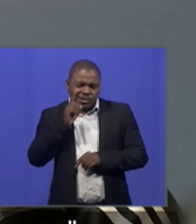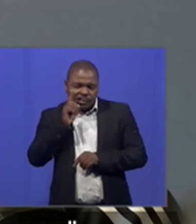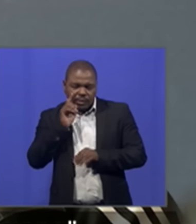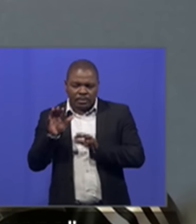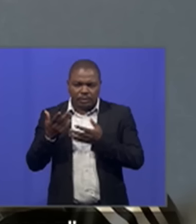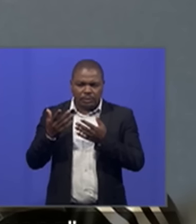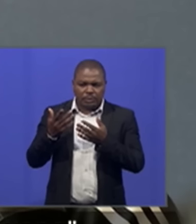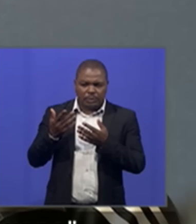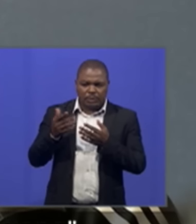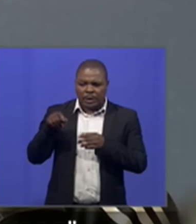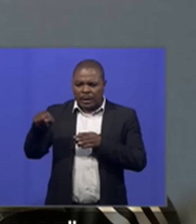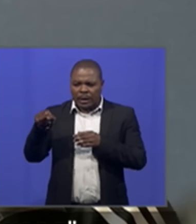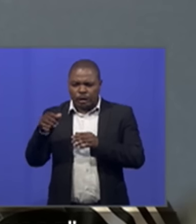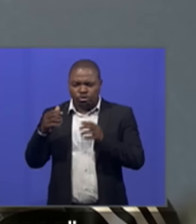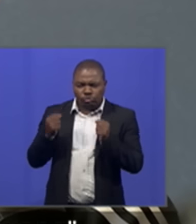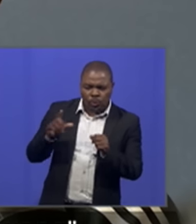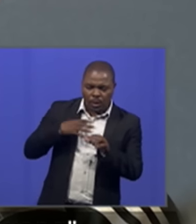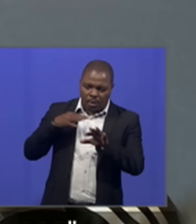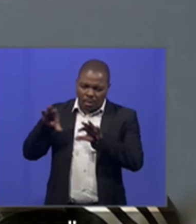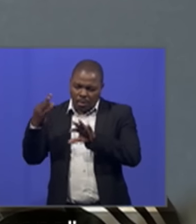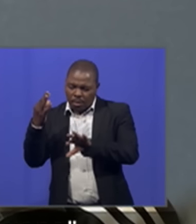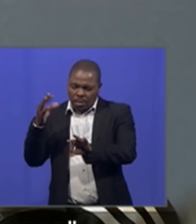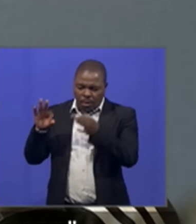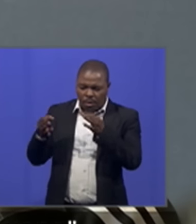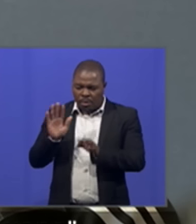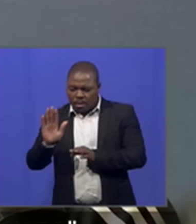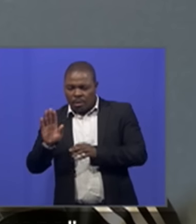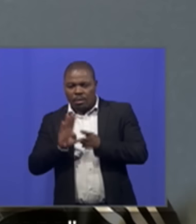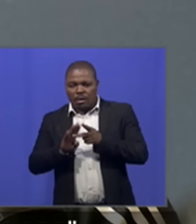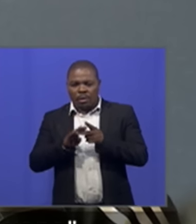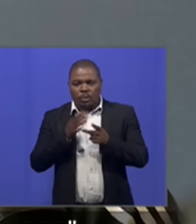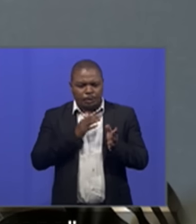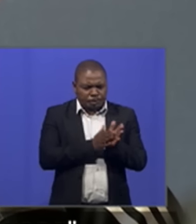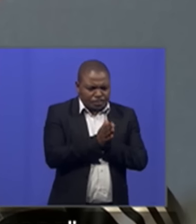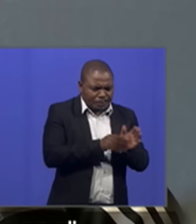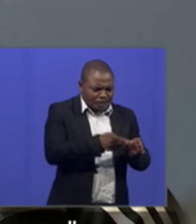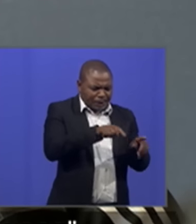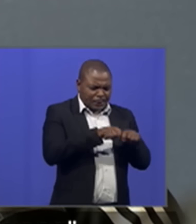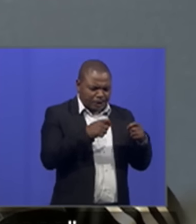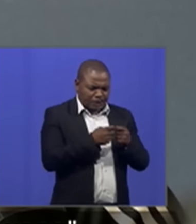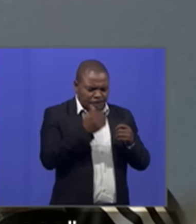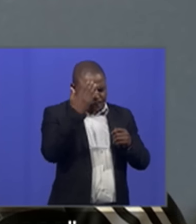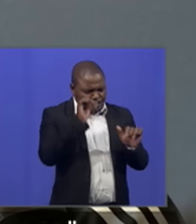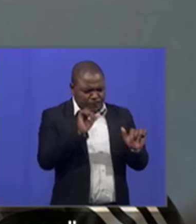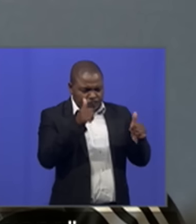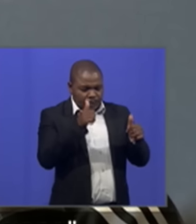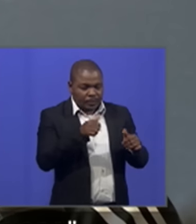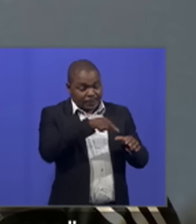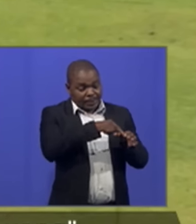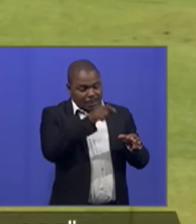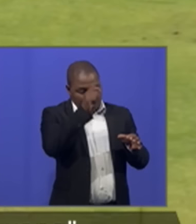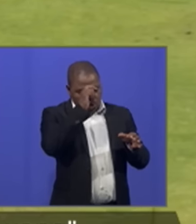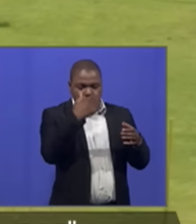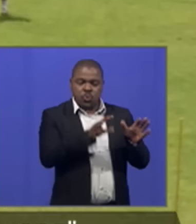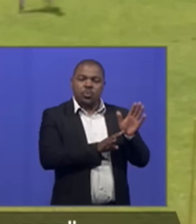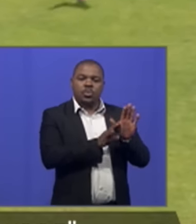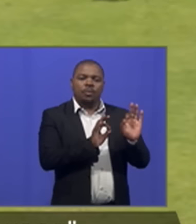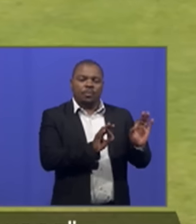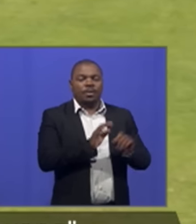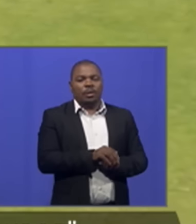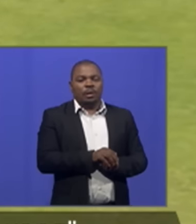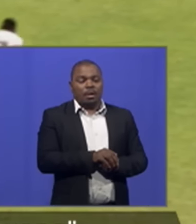and weaknesses of opponents. We motivate them to have the right mentality, and I think the boys have grown enough. Pirates e